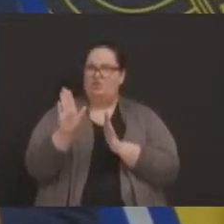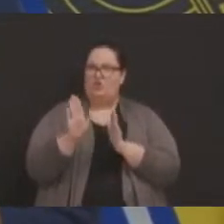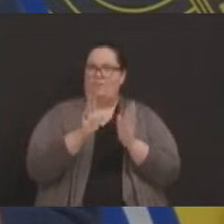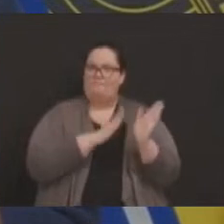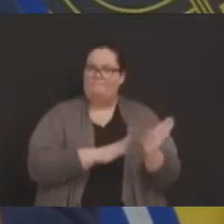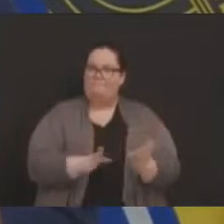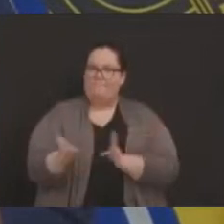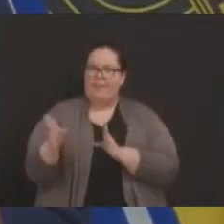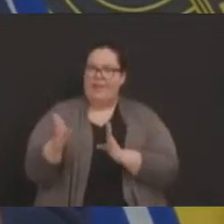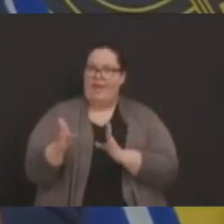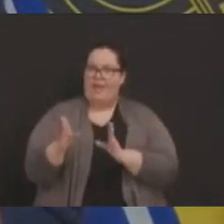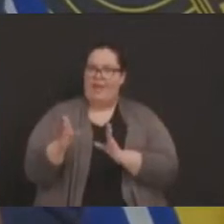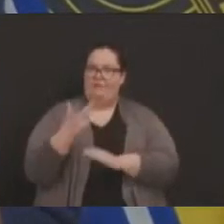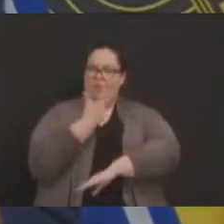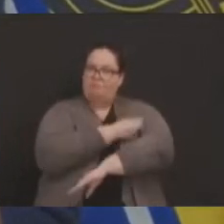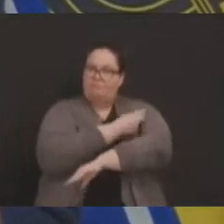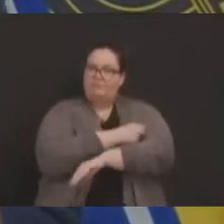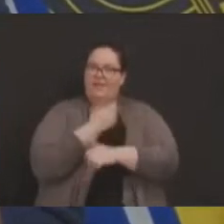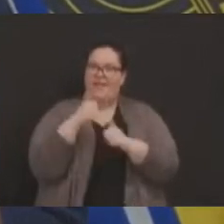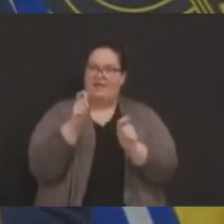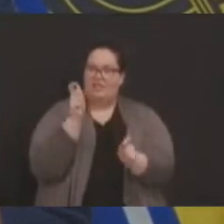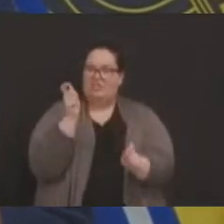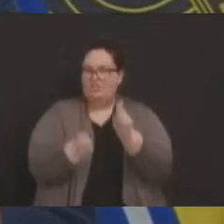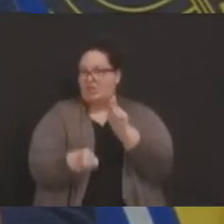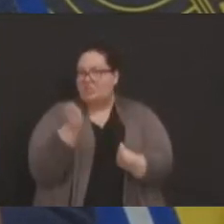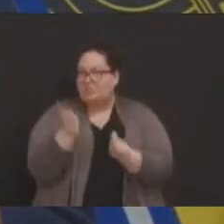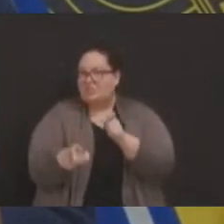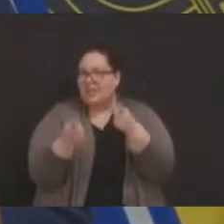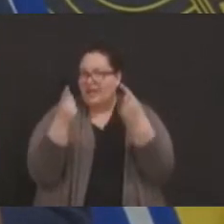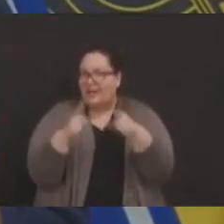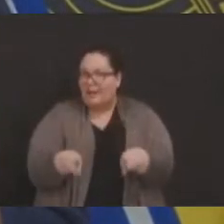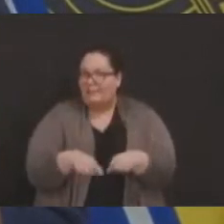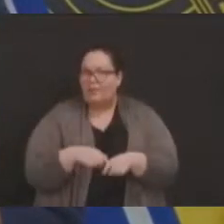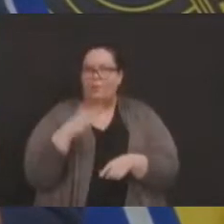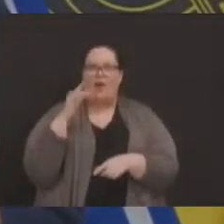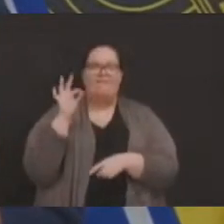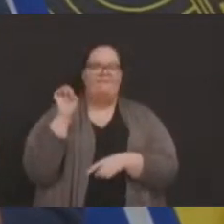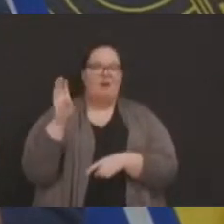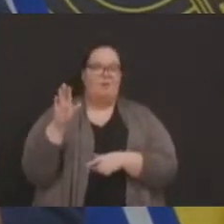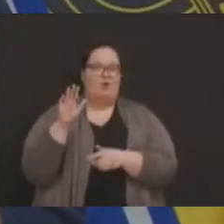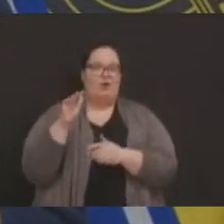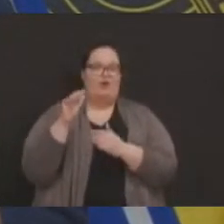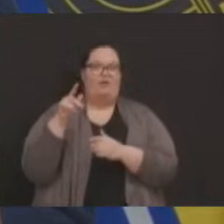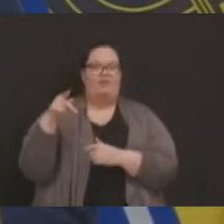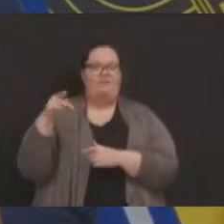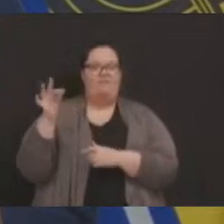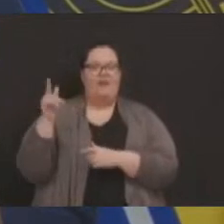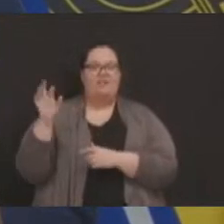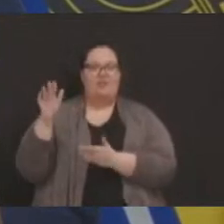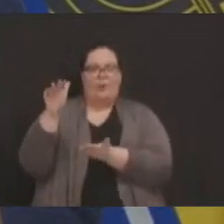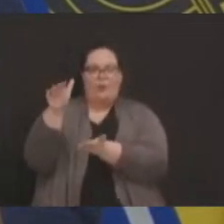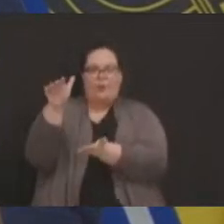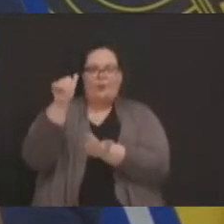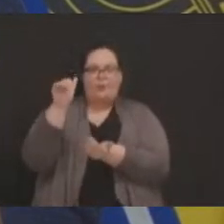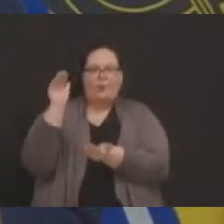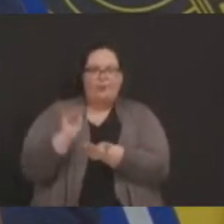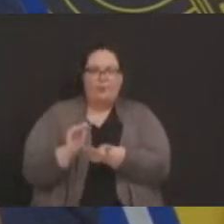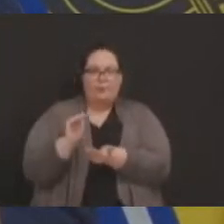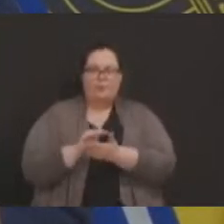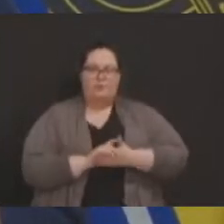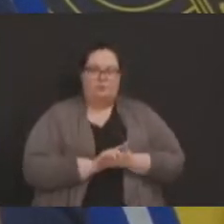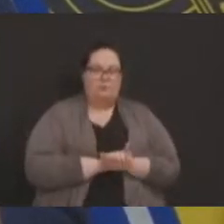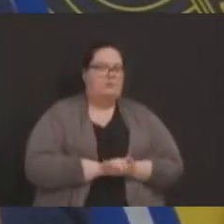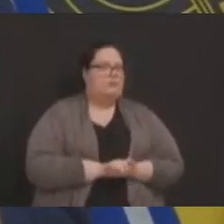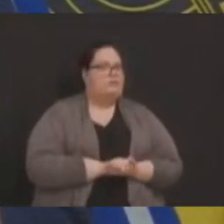Well, we can't issue vaccines if we don't have the vaccine to release. So absolutely,